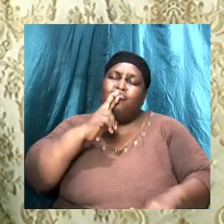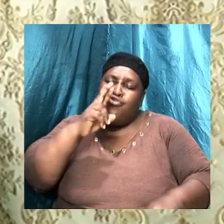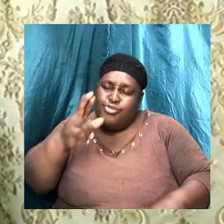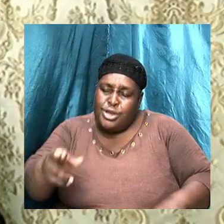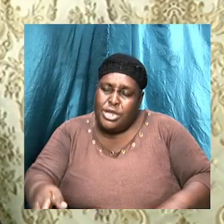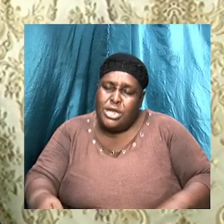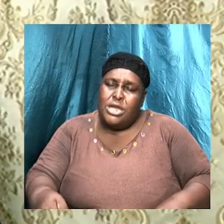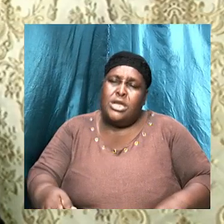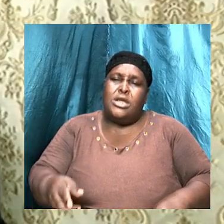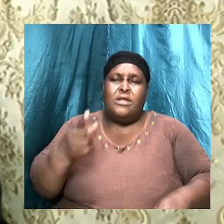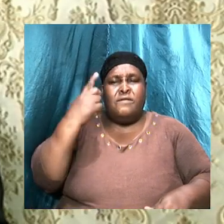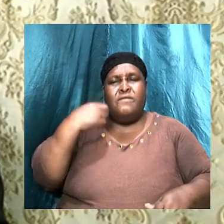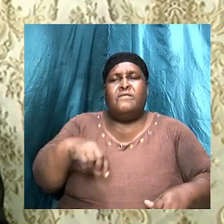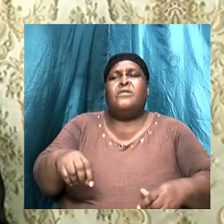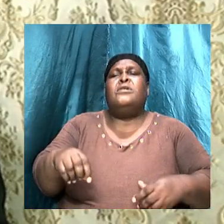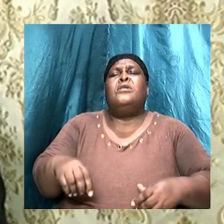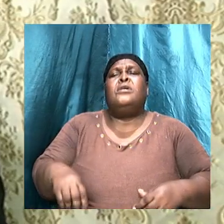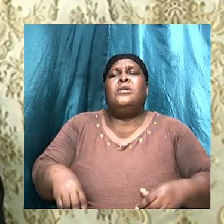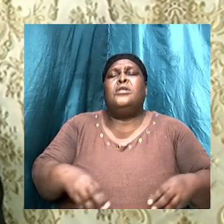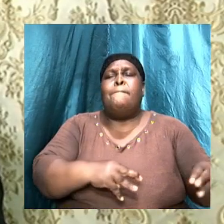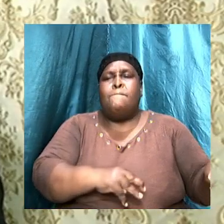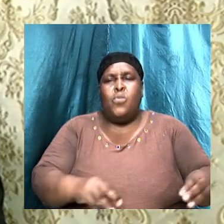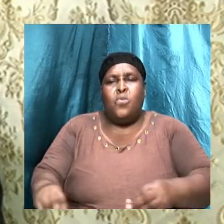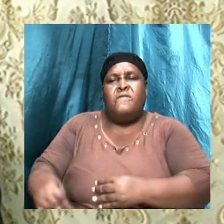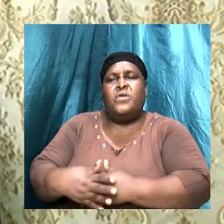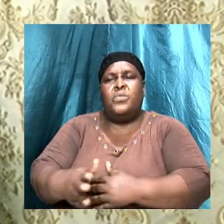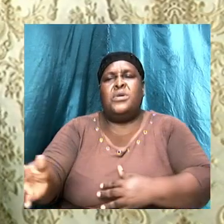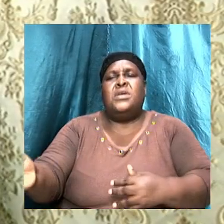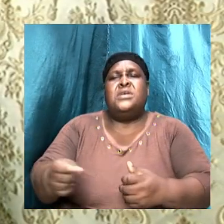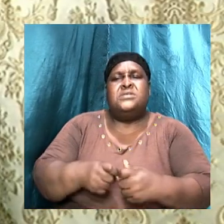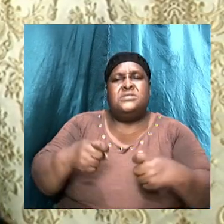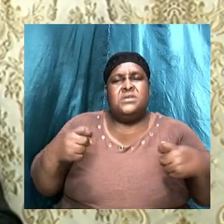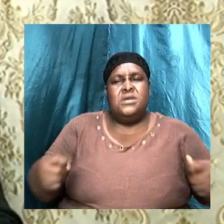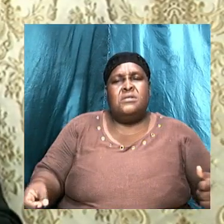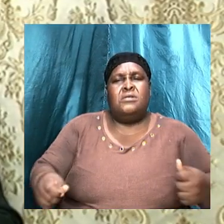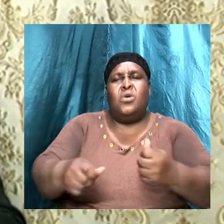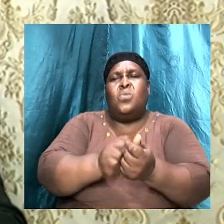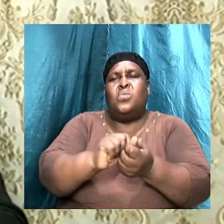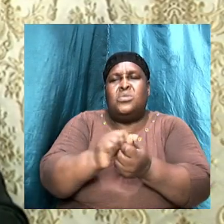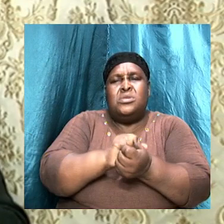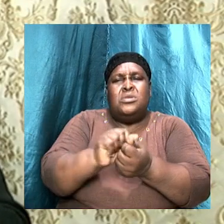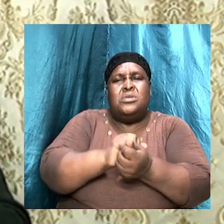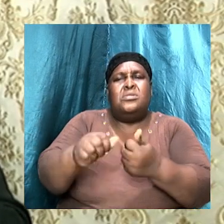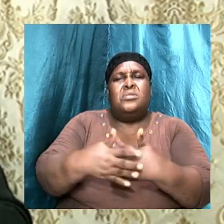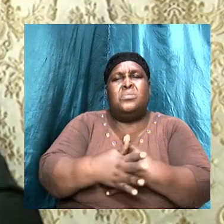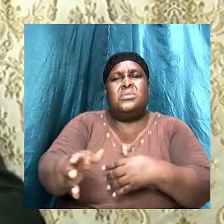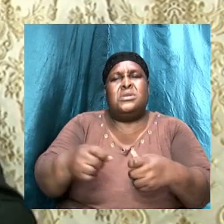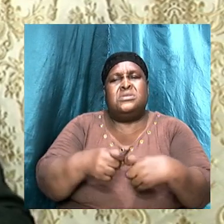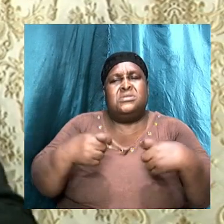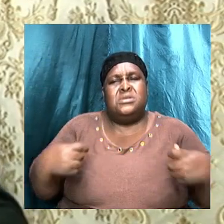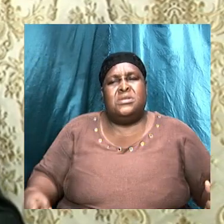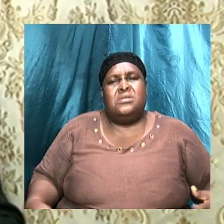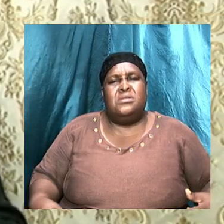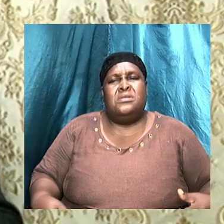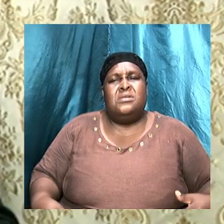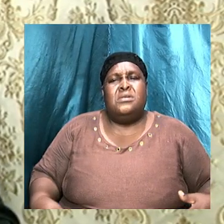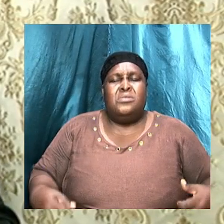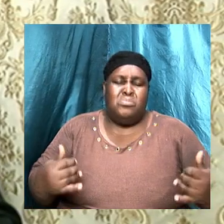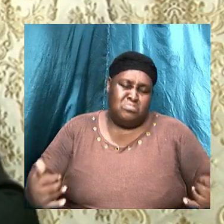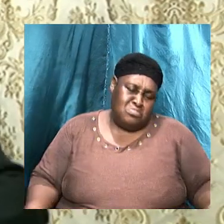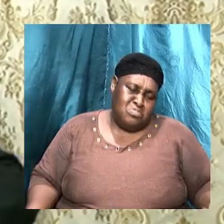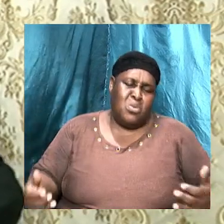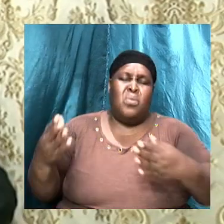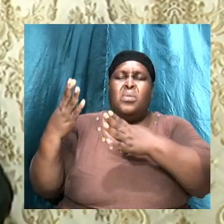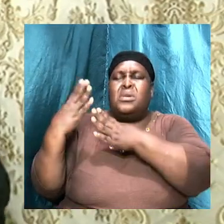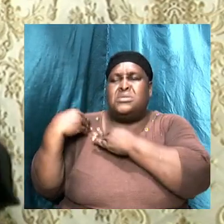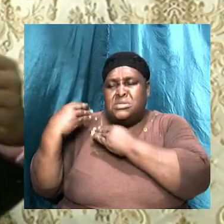remission of sin. It is not to show anybody that look here, I no accept Jesus Christ.